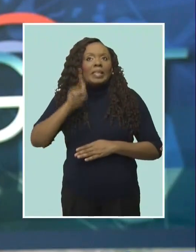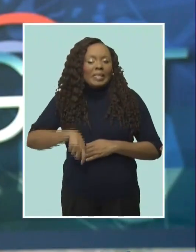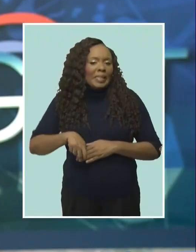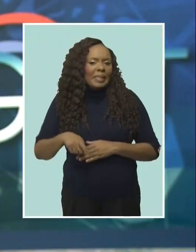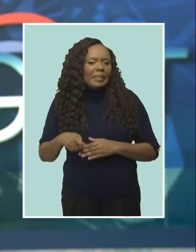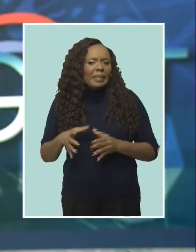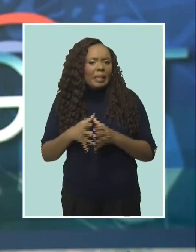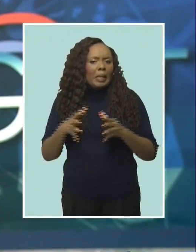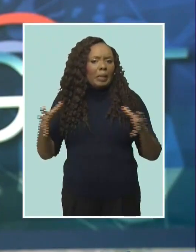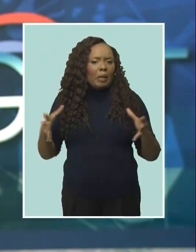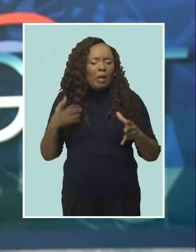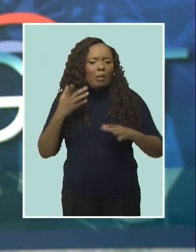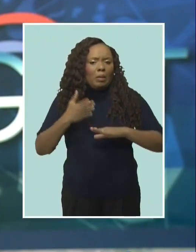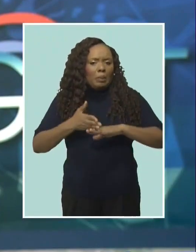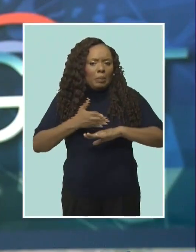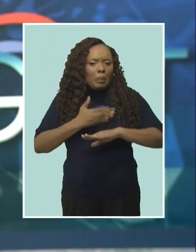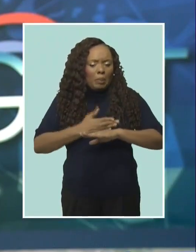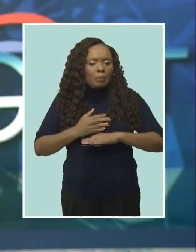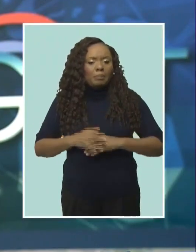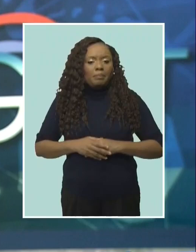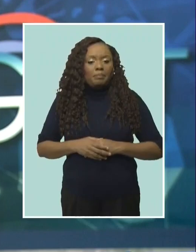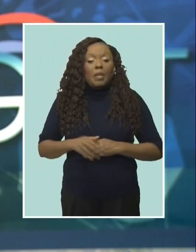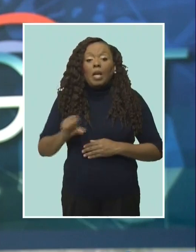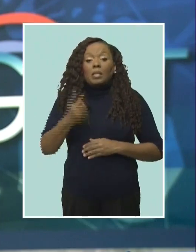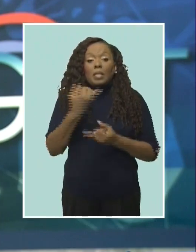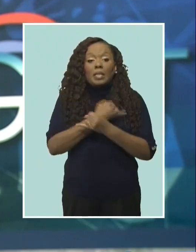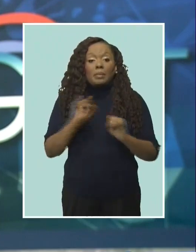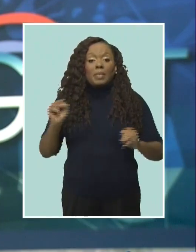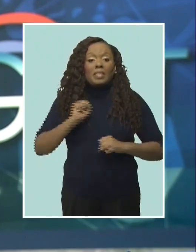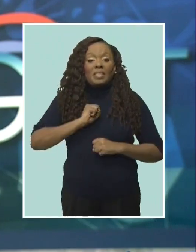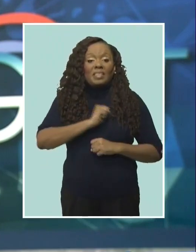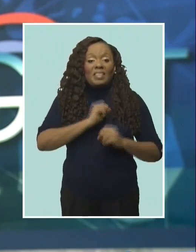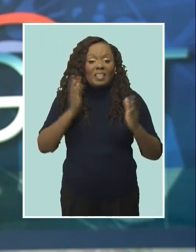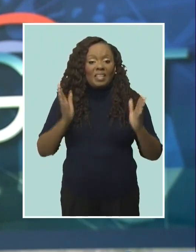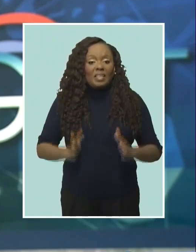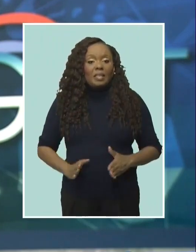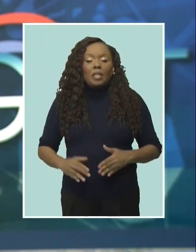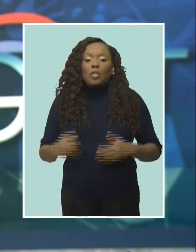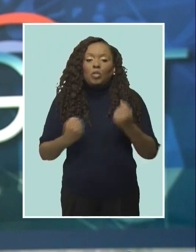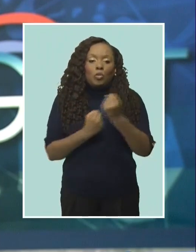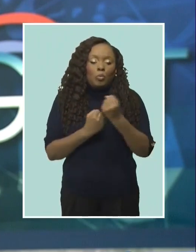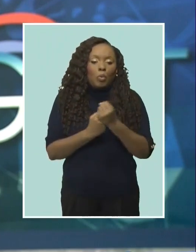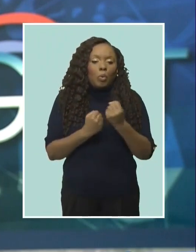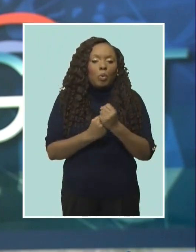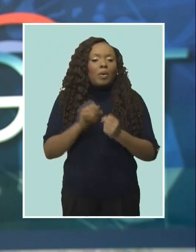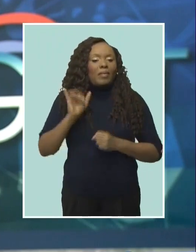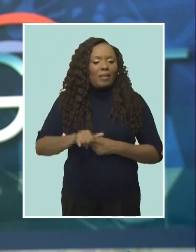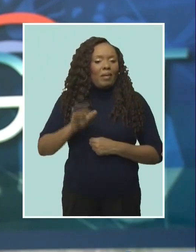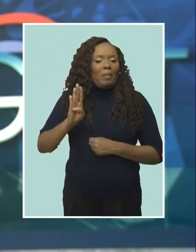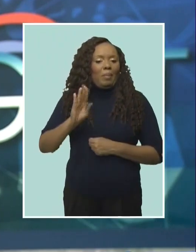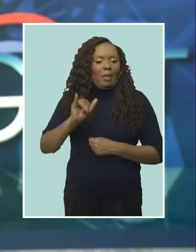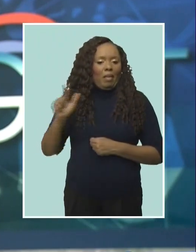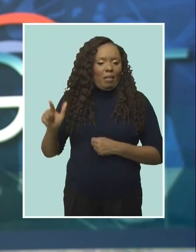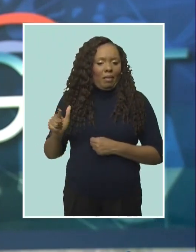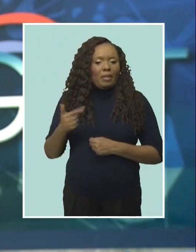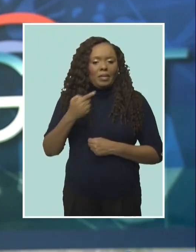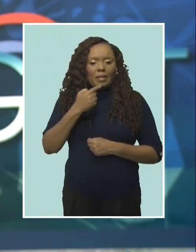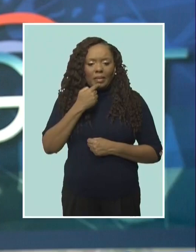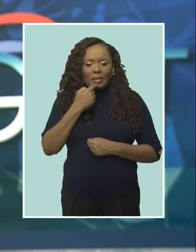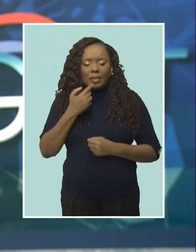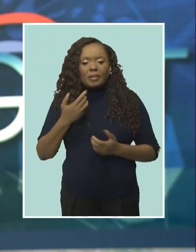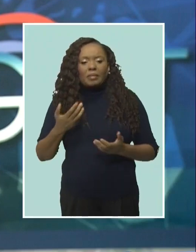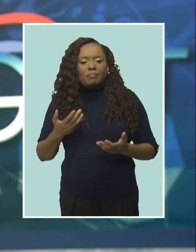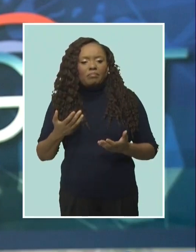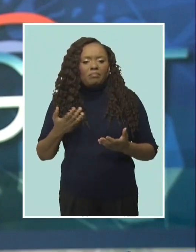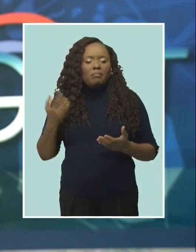Another independent senator, Andrew Malalou, signaled his support for the foreign currency permits bill, noting it is fixing